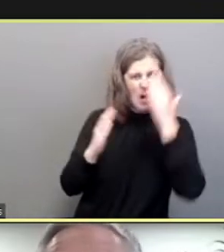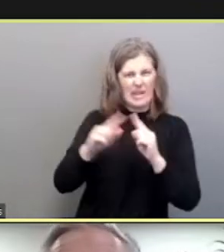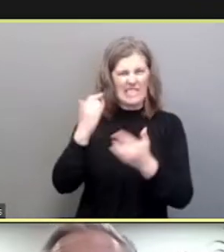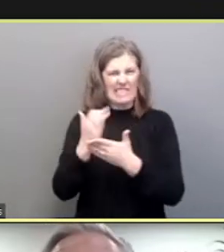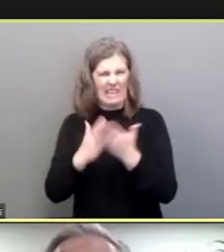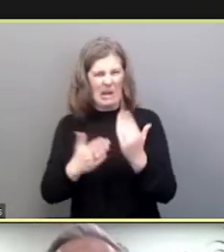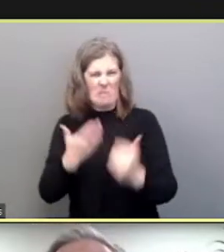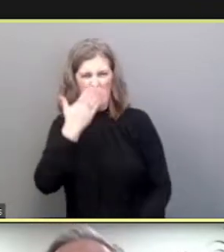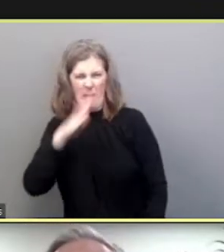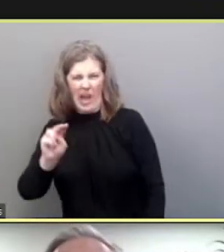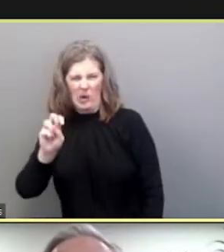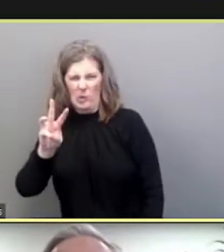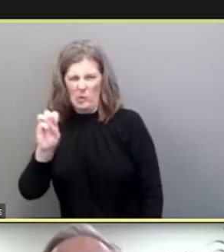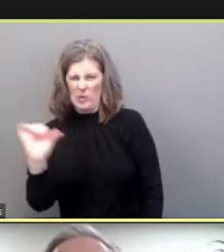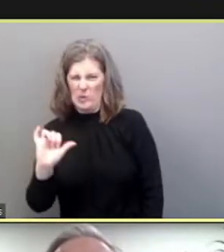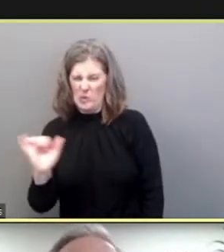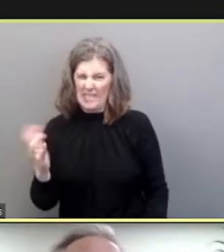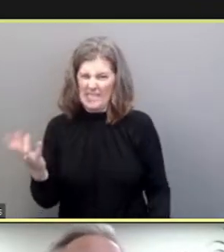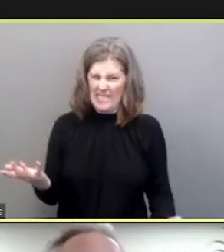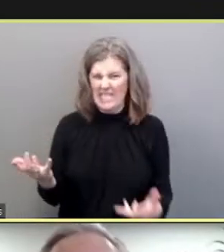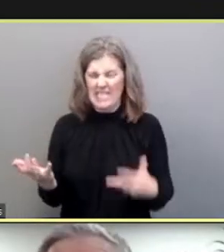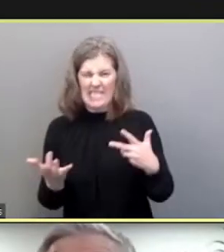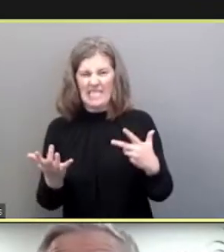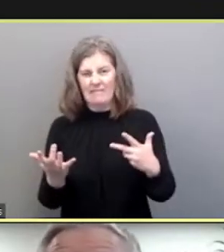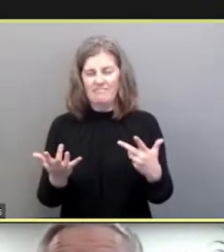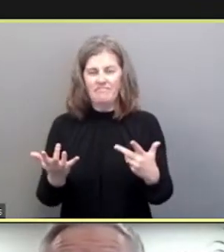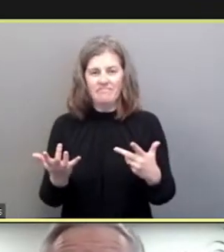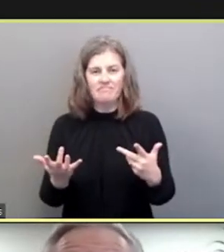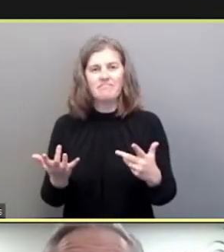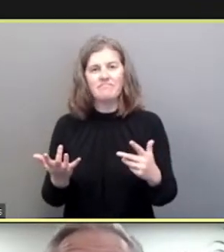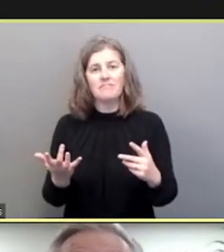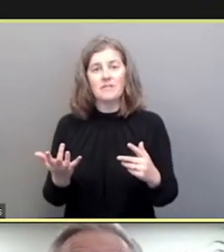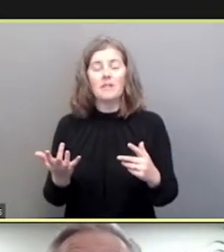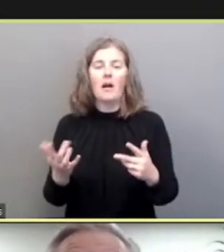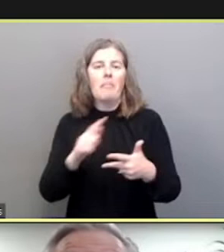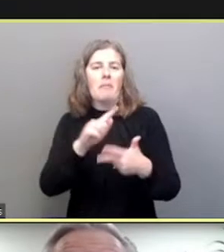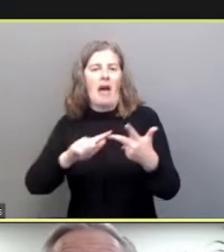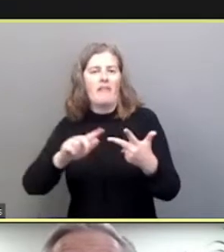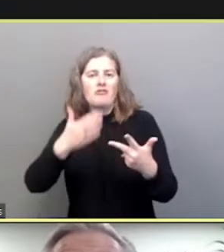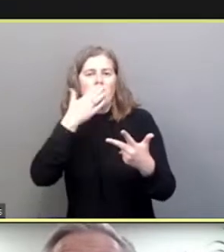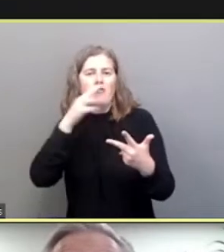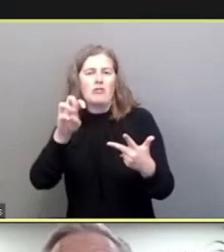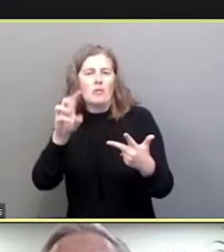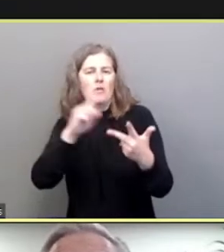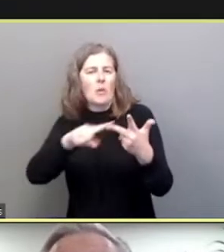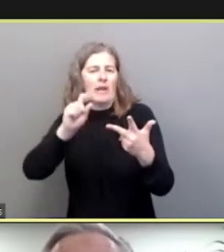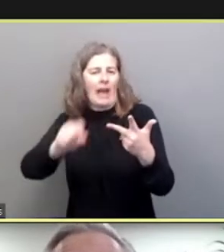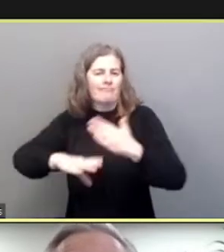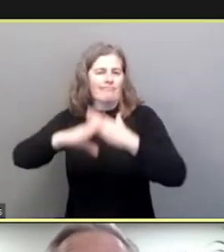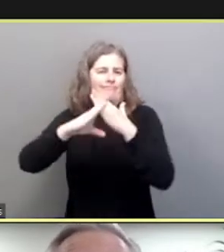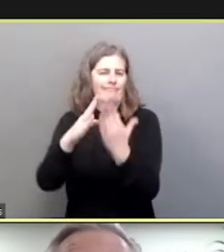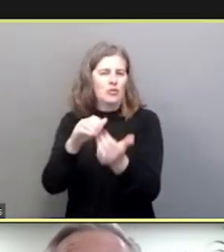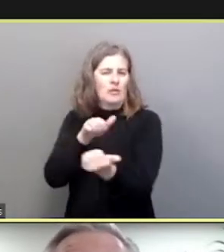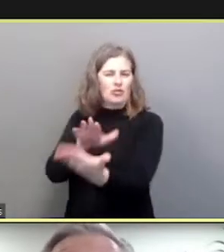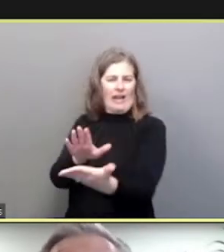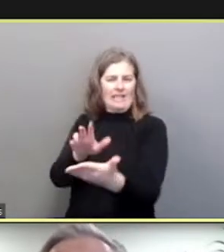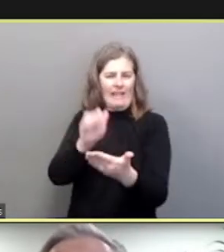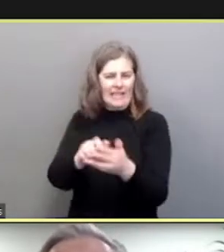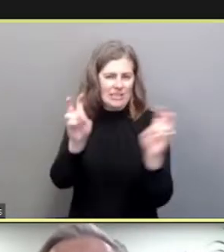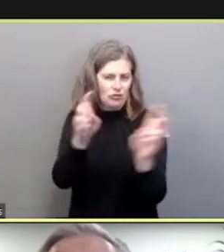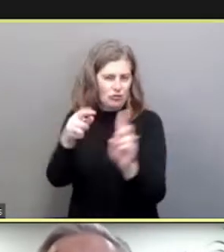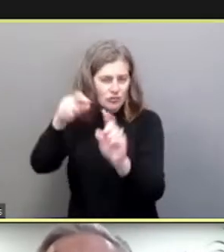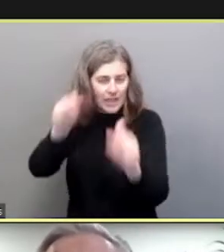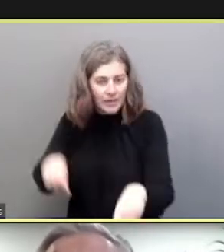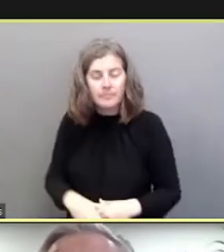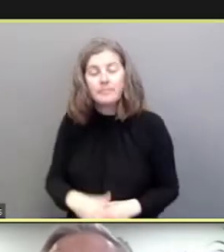but I think the follow-up good news is there are interventions we can do to address this issue. So if we